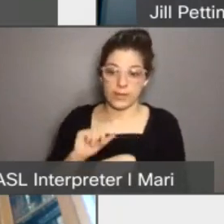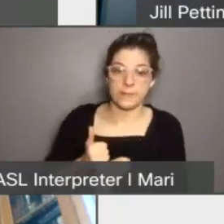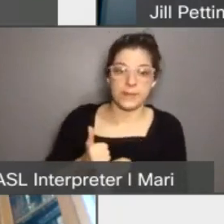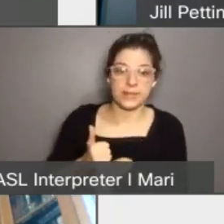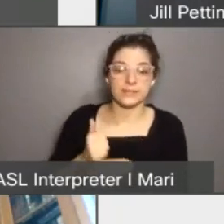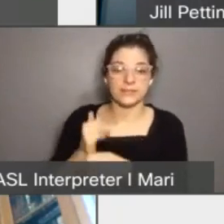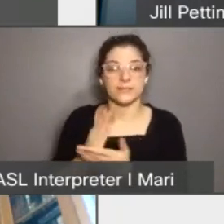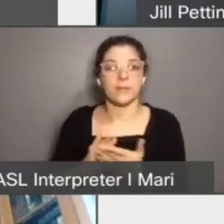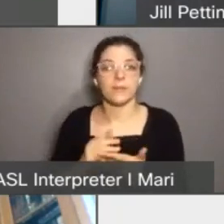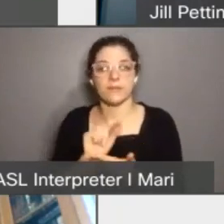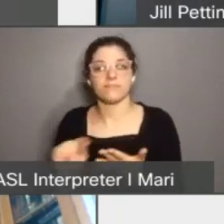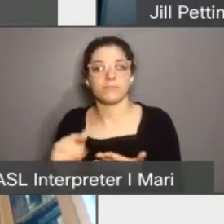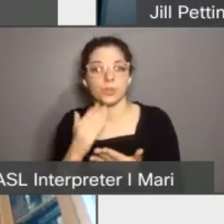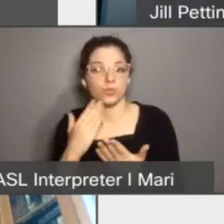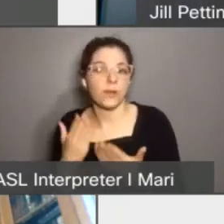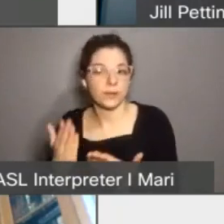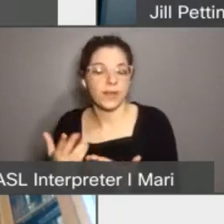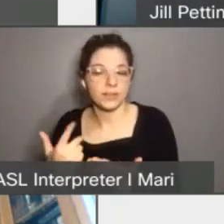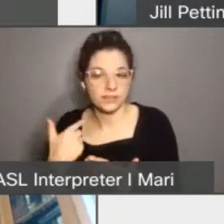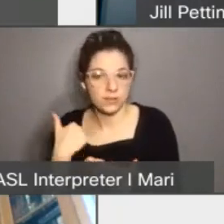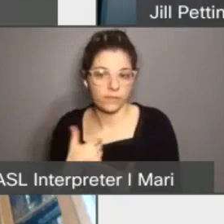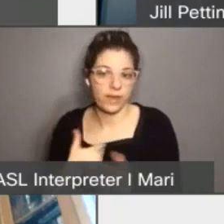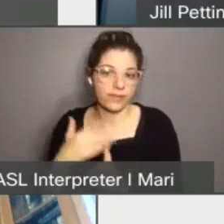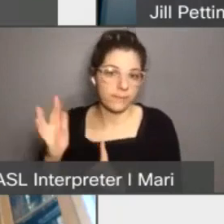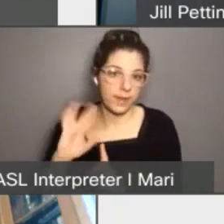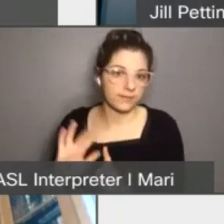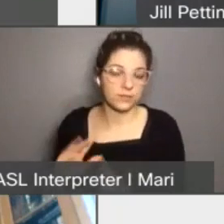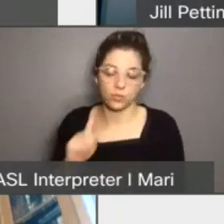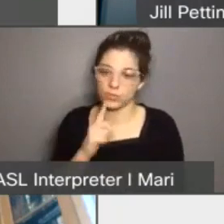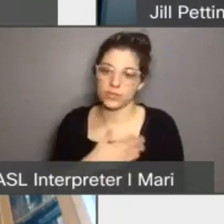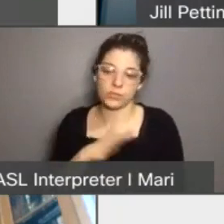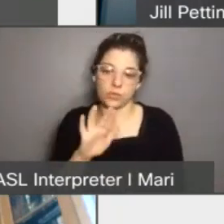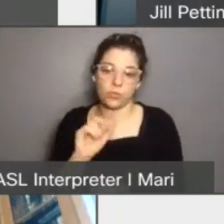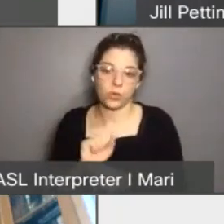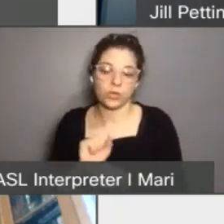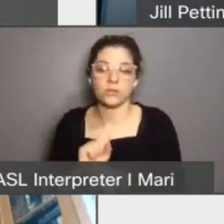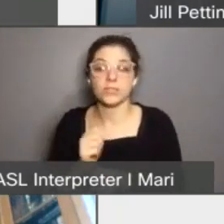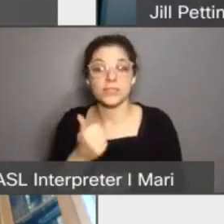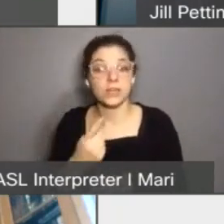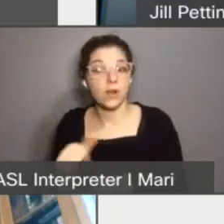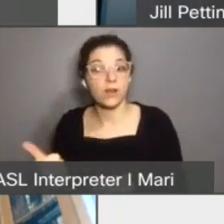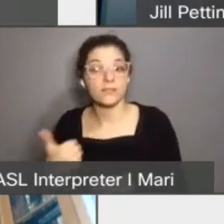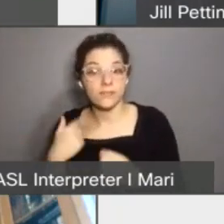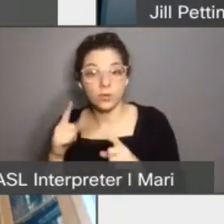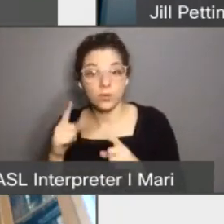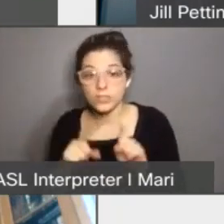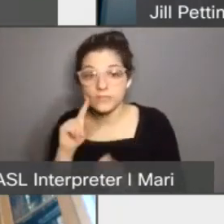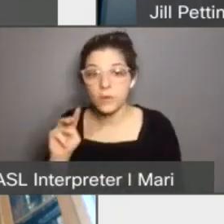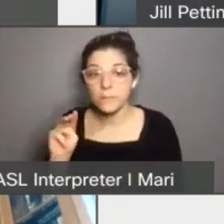some of the very good recommendations that we've made in the past. So I really appreciate your work. Does anybody have any questions for